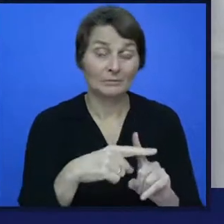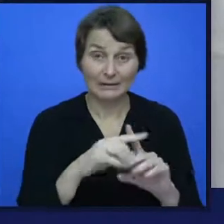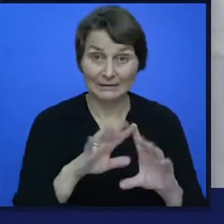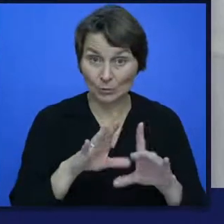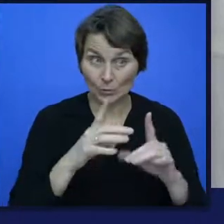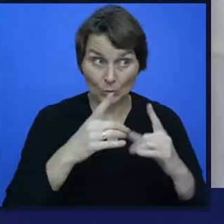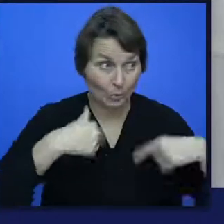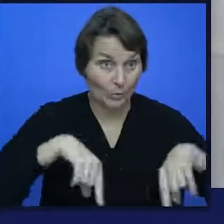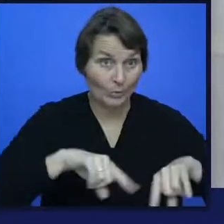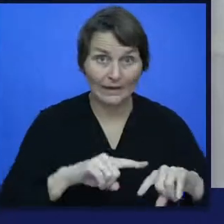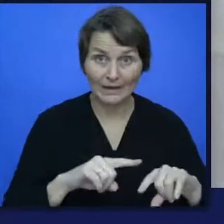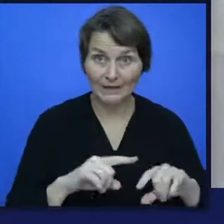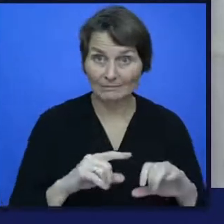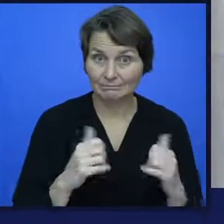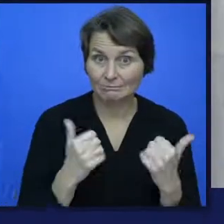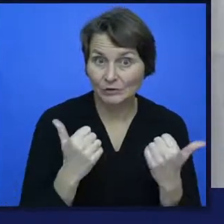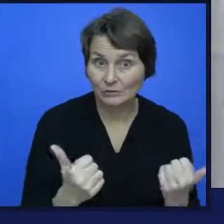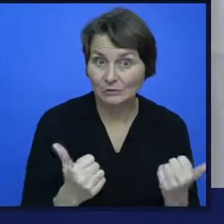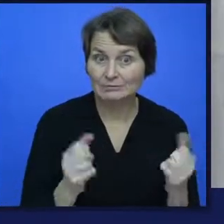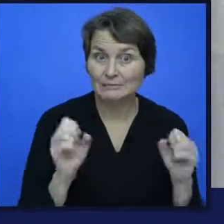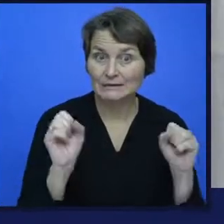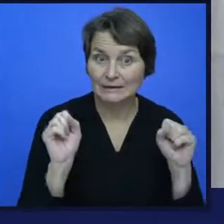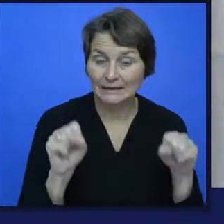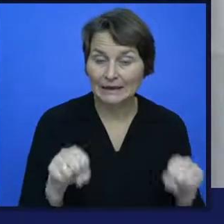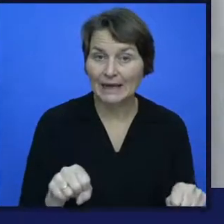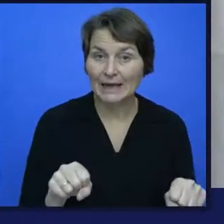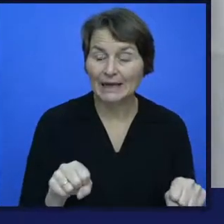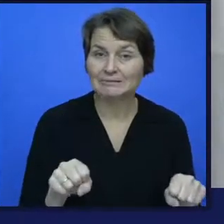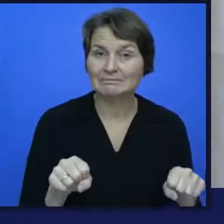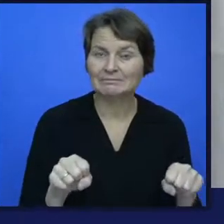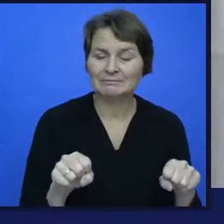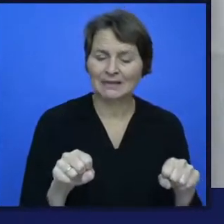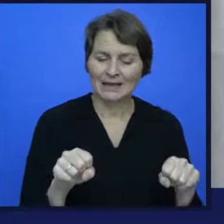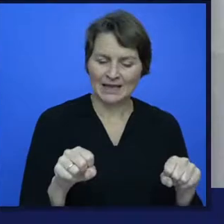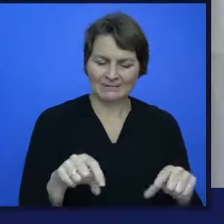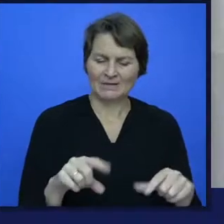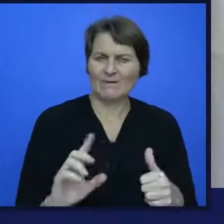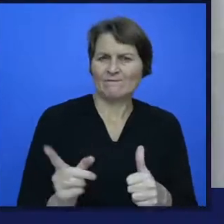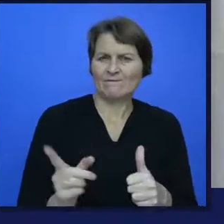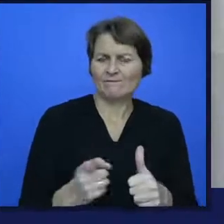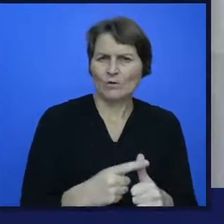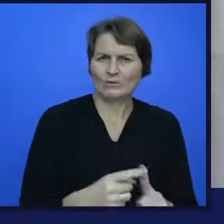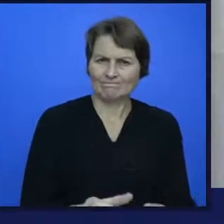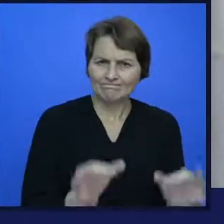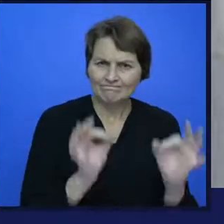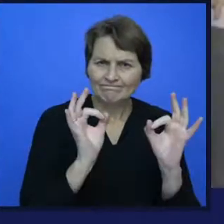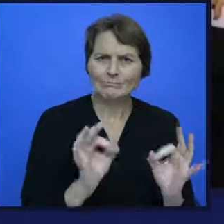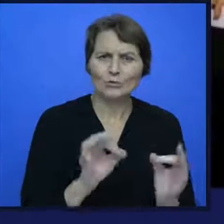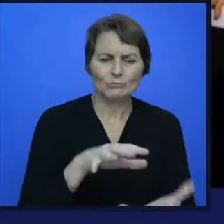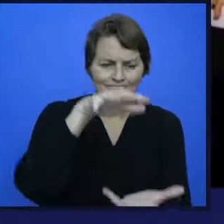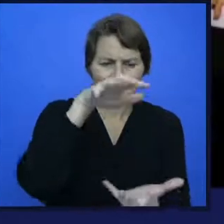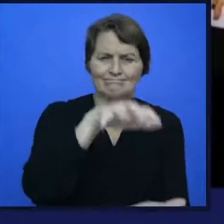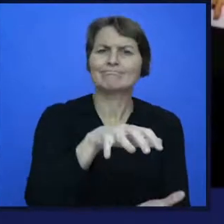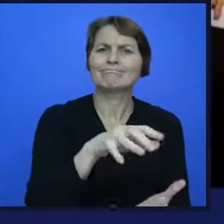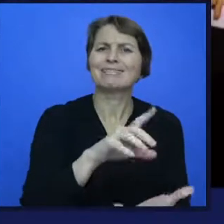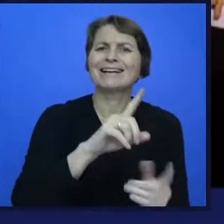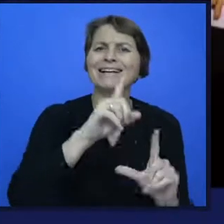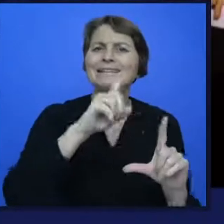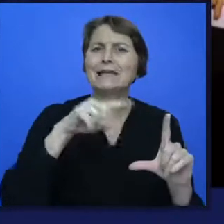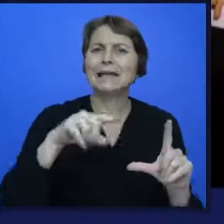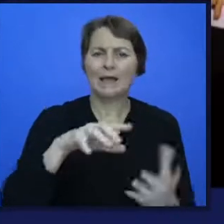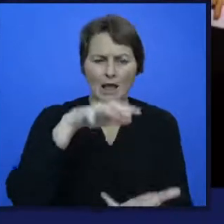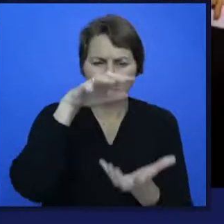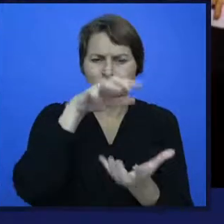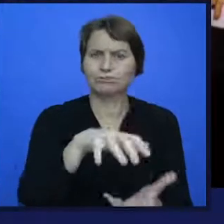actually kind of starting the problem statement off with the correct set of data? Yeah, I don't know. I mean, it depends,